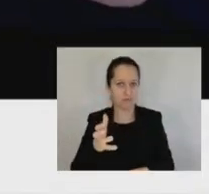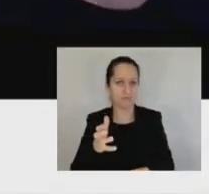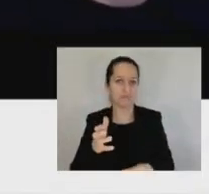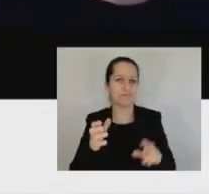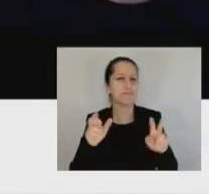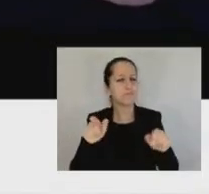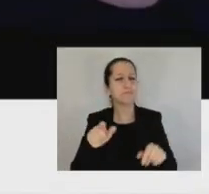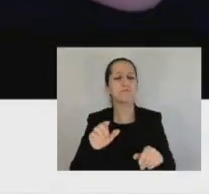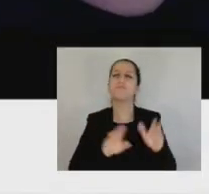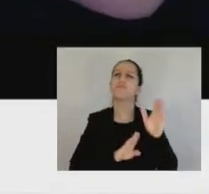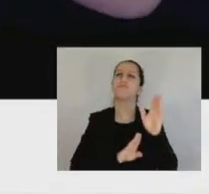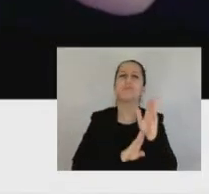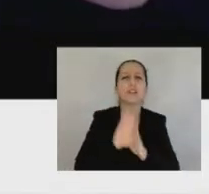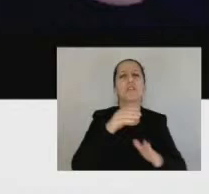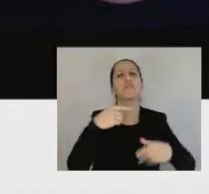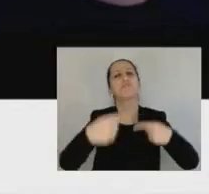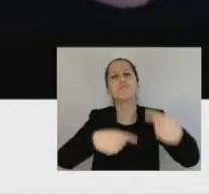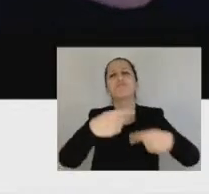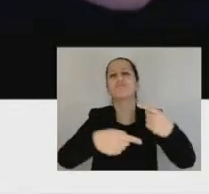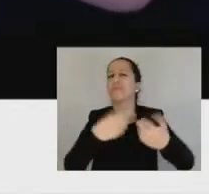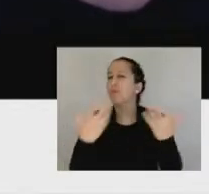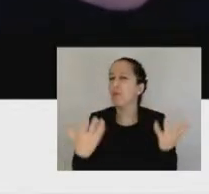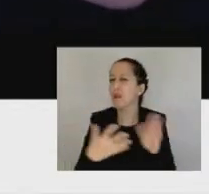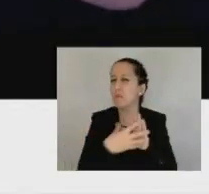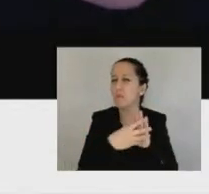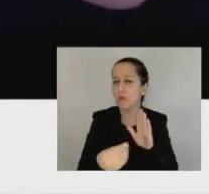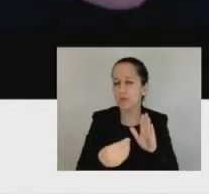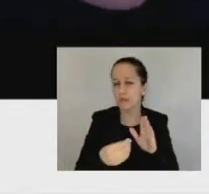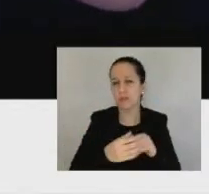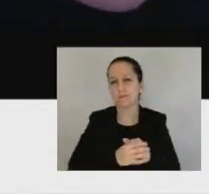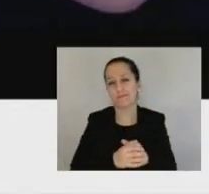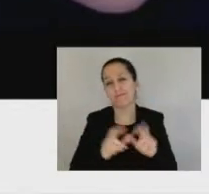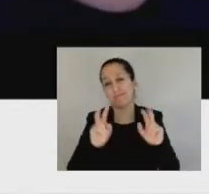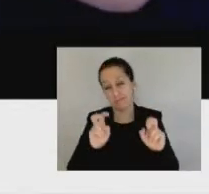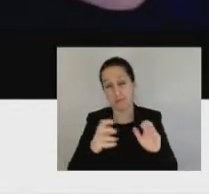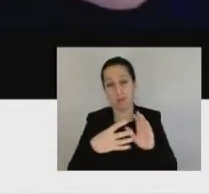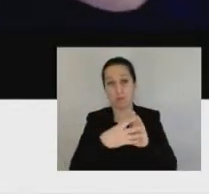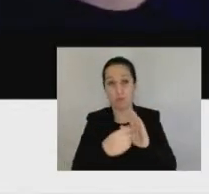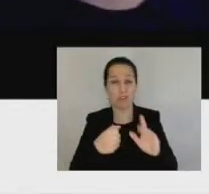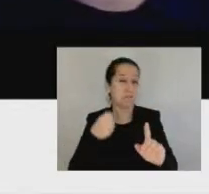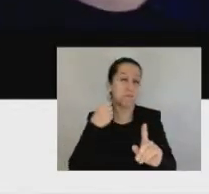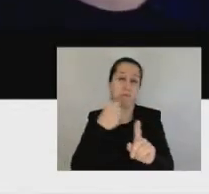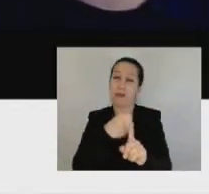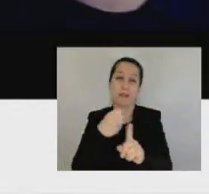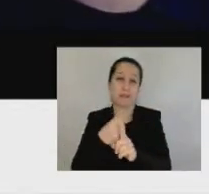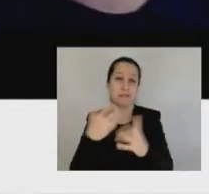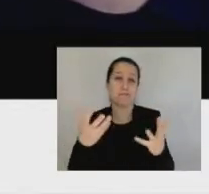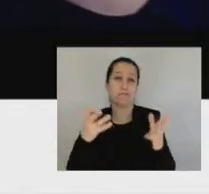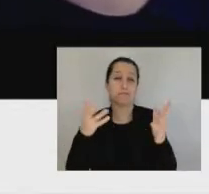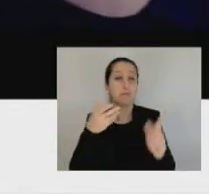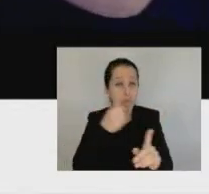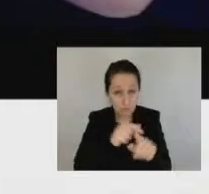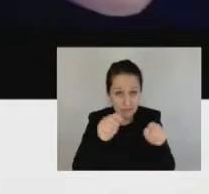also related to the development models that have prevailed with an important impact,